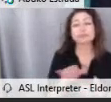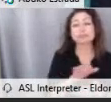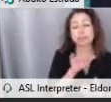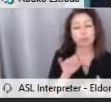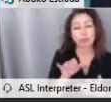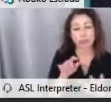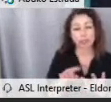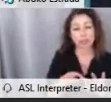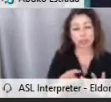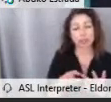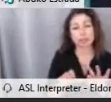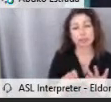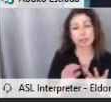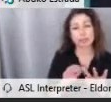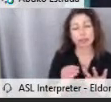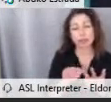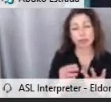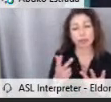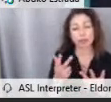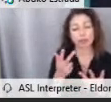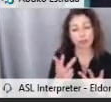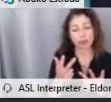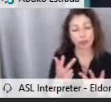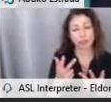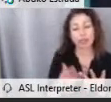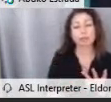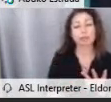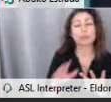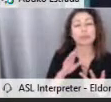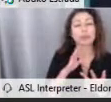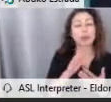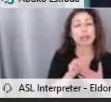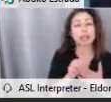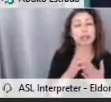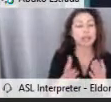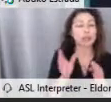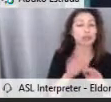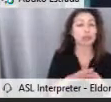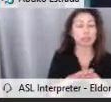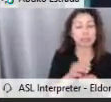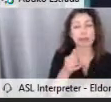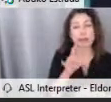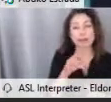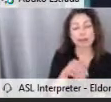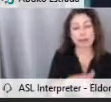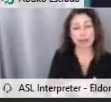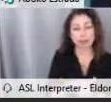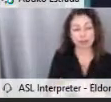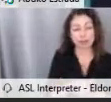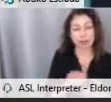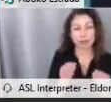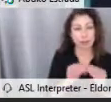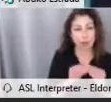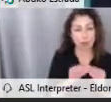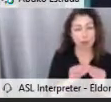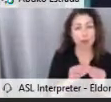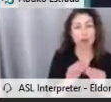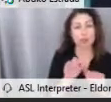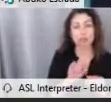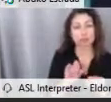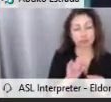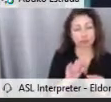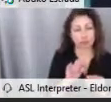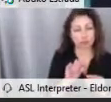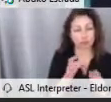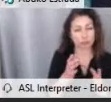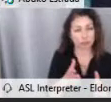Similarly, Enhanced Premium Assistance Proposal number 3 would lead to an increase in 18,000 insured people